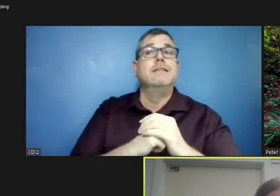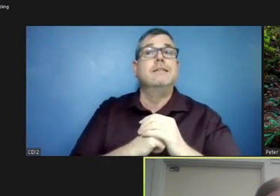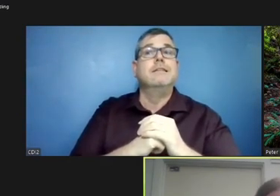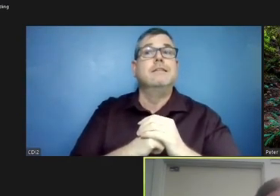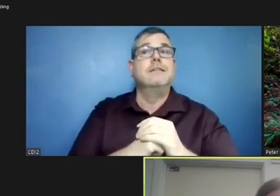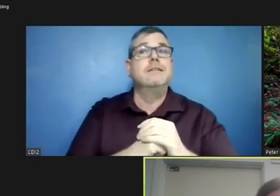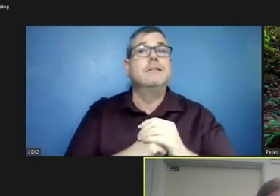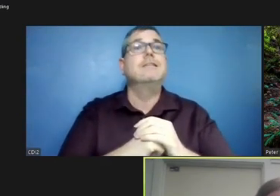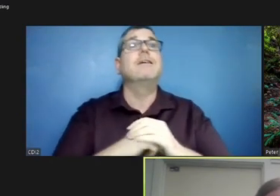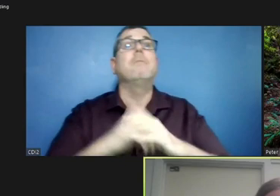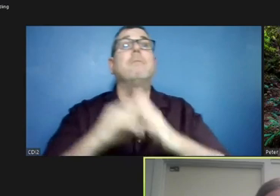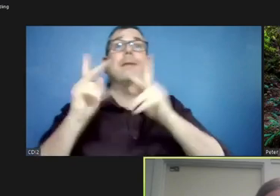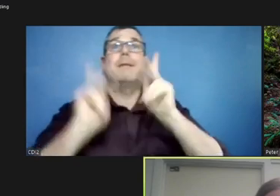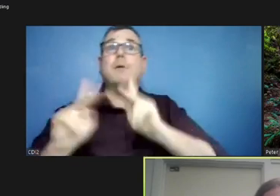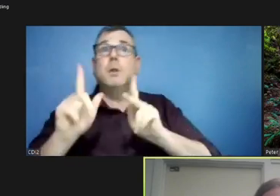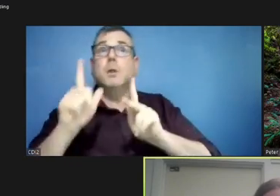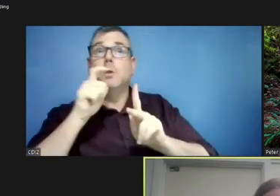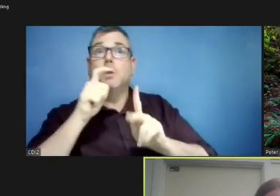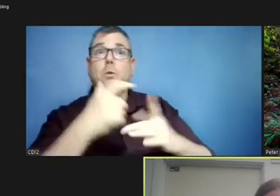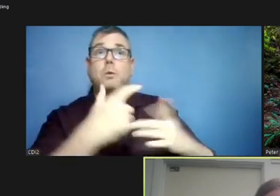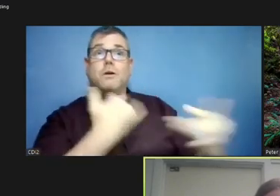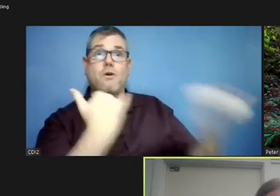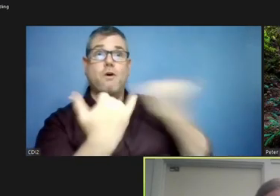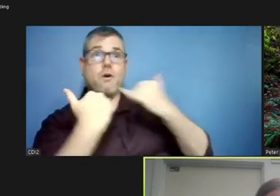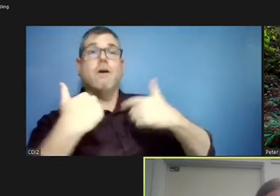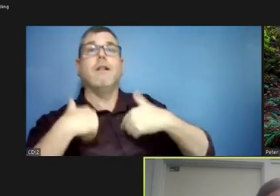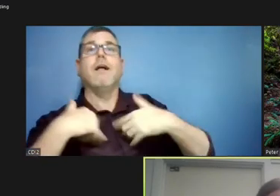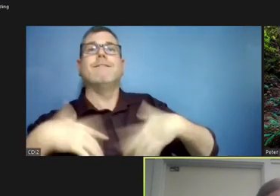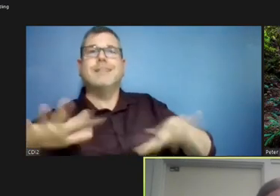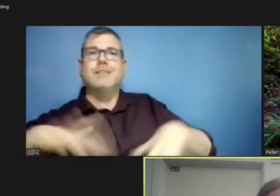supports needed to navigate to our